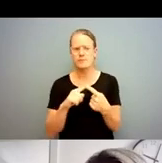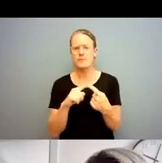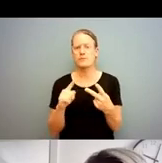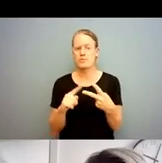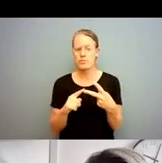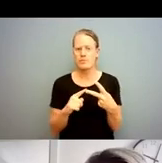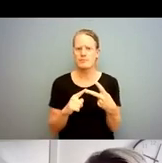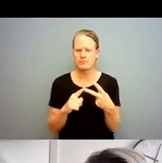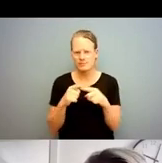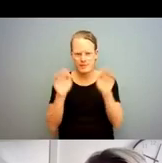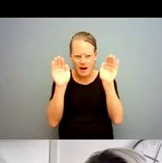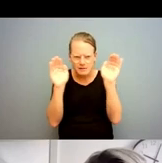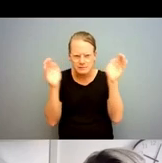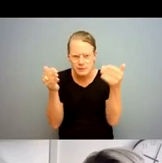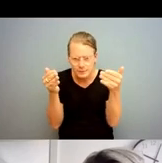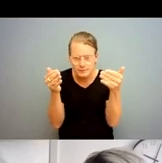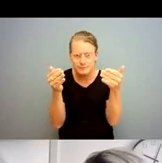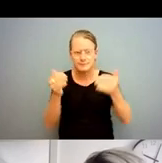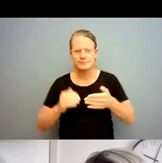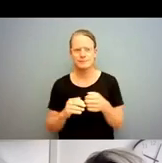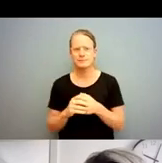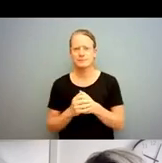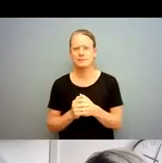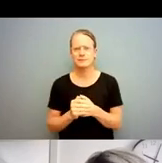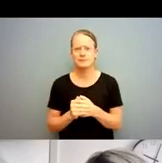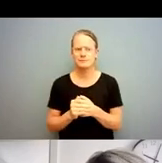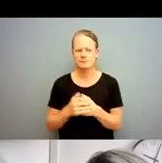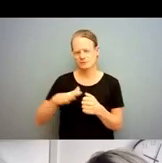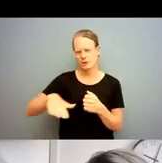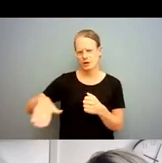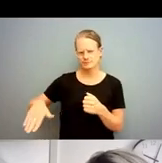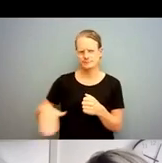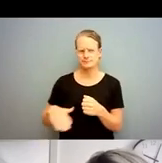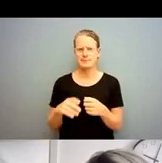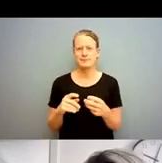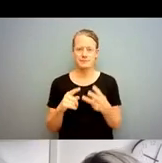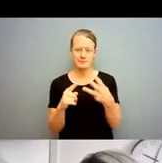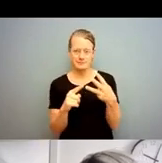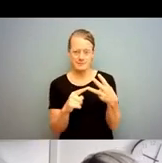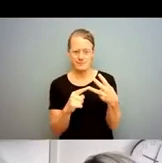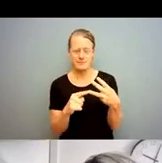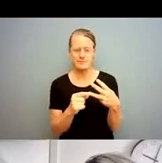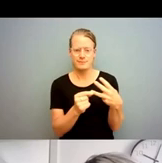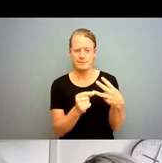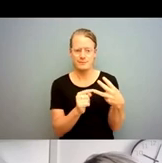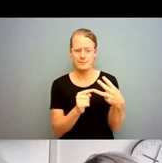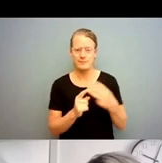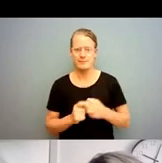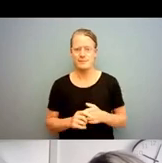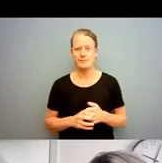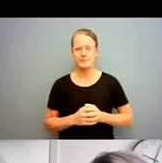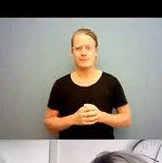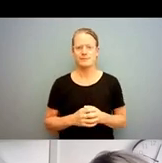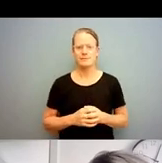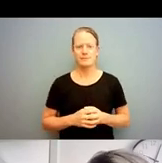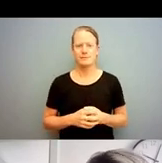Autistic Children, and Sugisa, which is a relative association for the